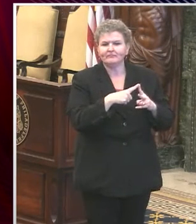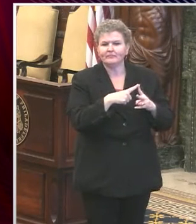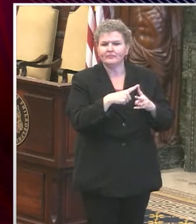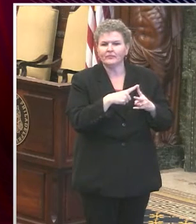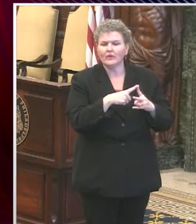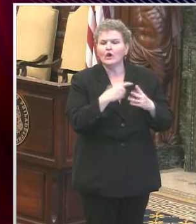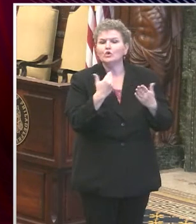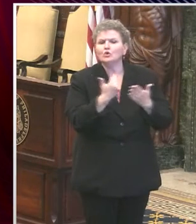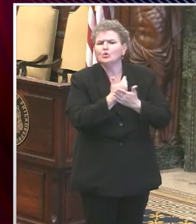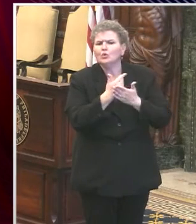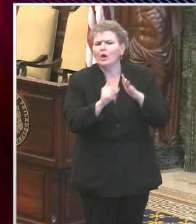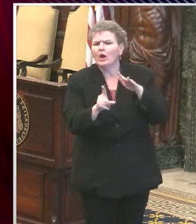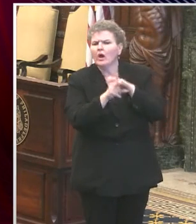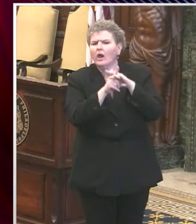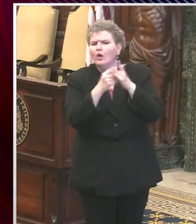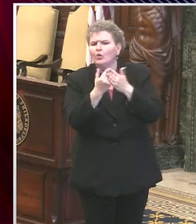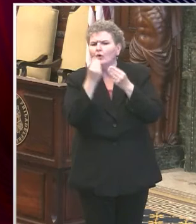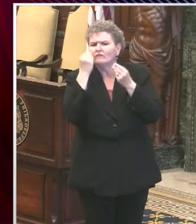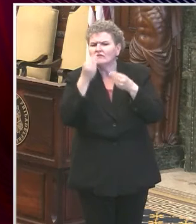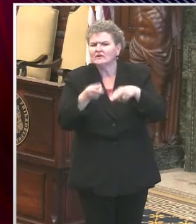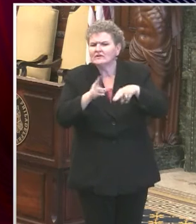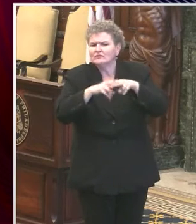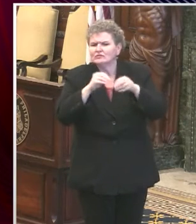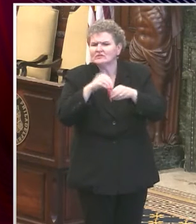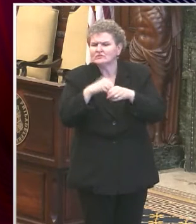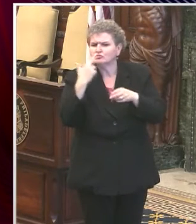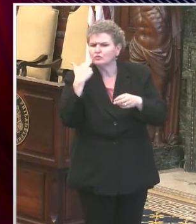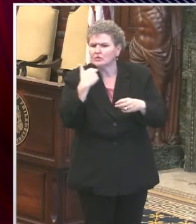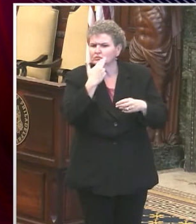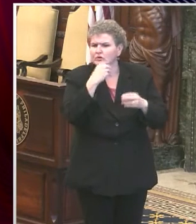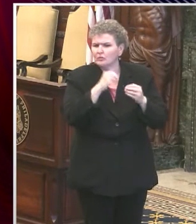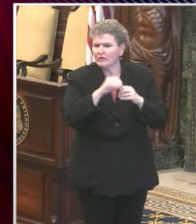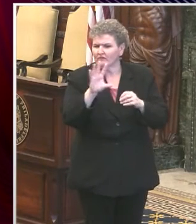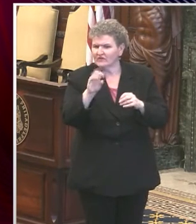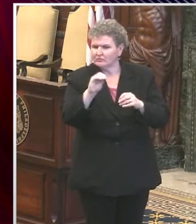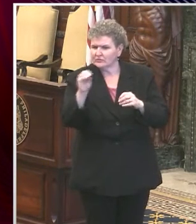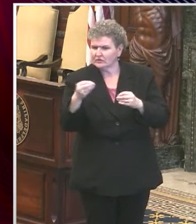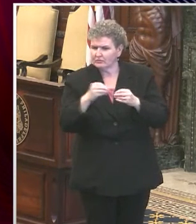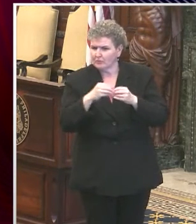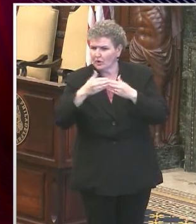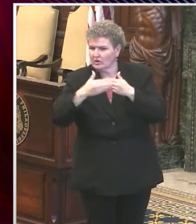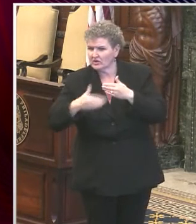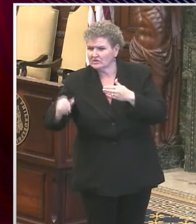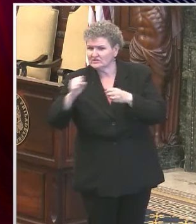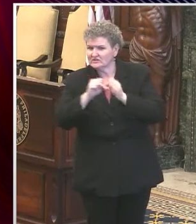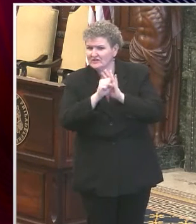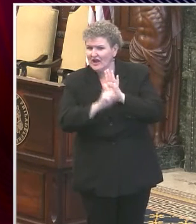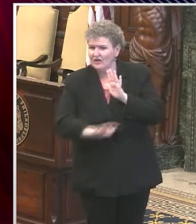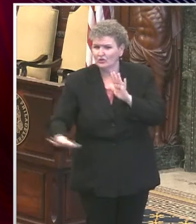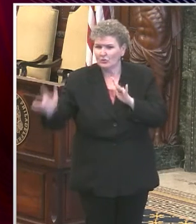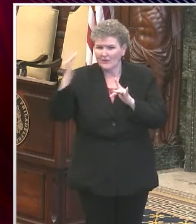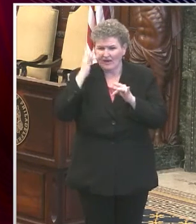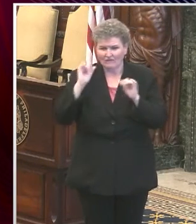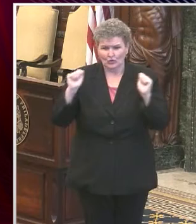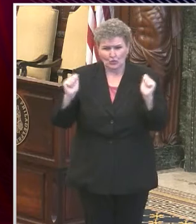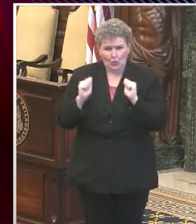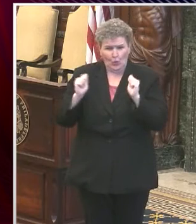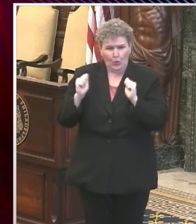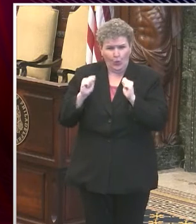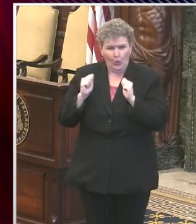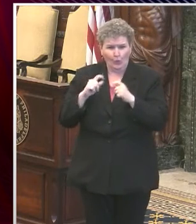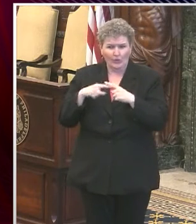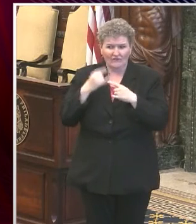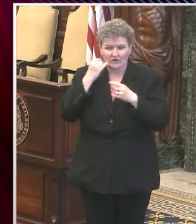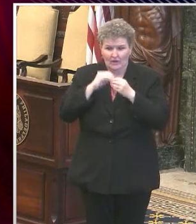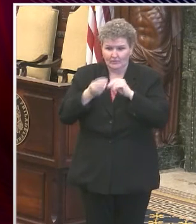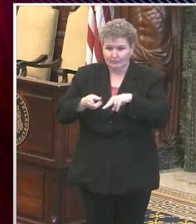whether you'll increase indoor dining capacity to 50% like the rest of the state, just because it is getting colder quite quickly? Yeah,